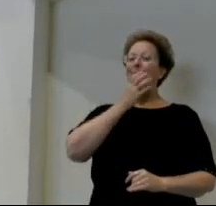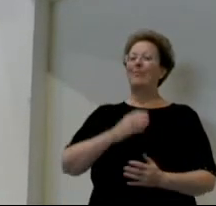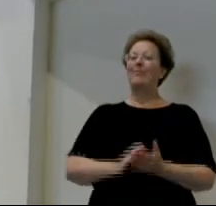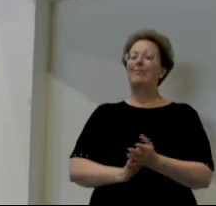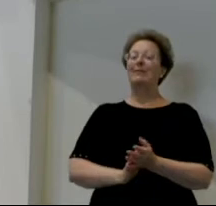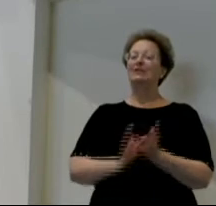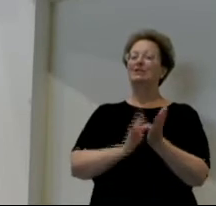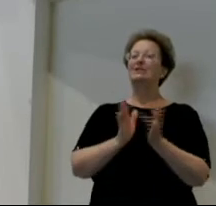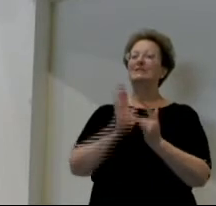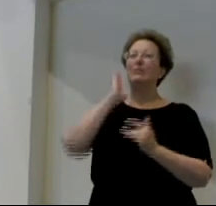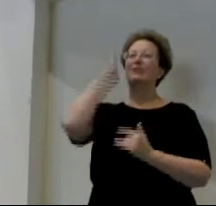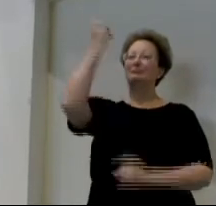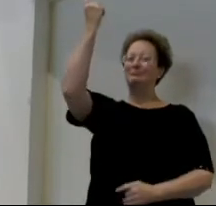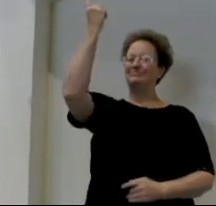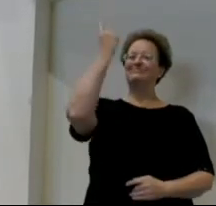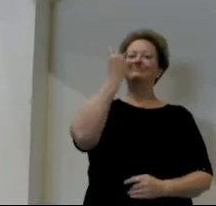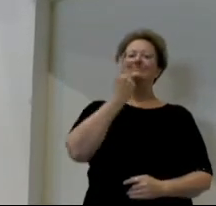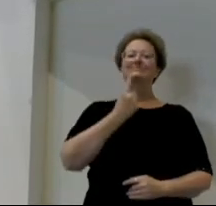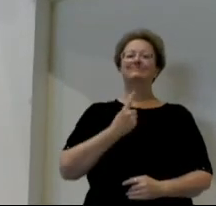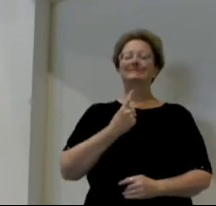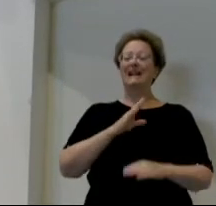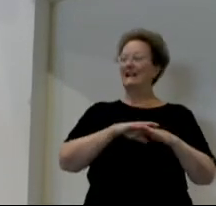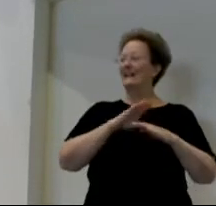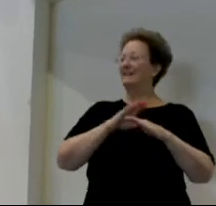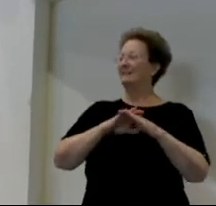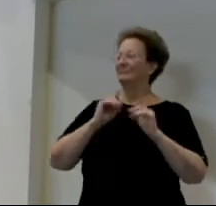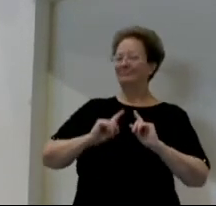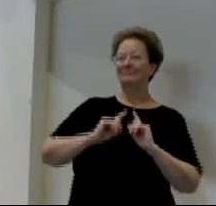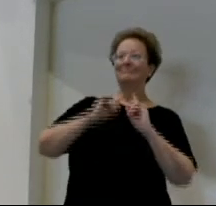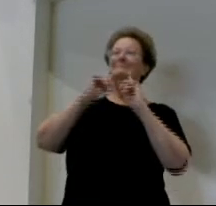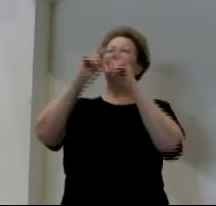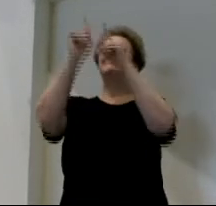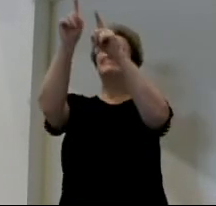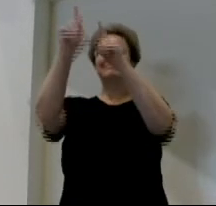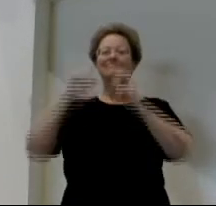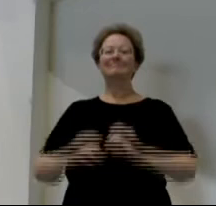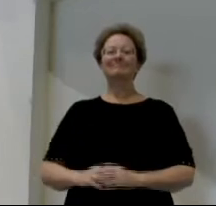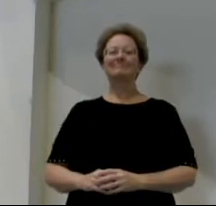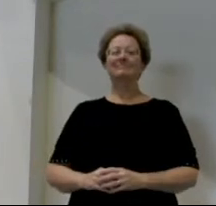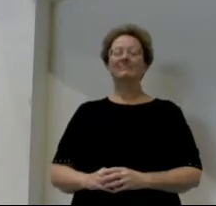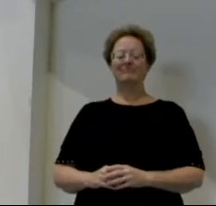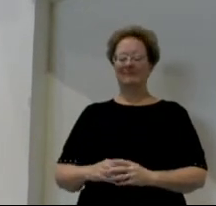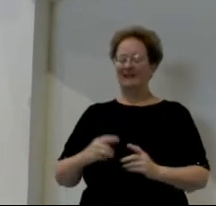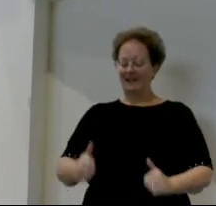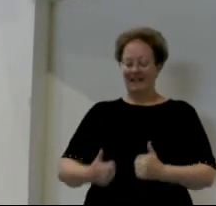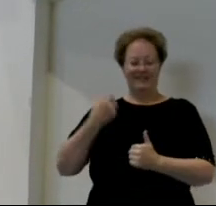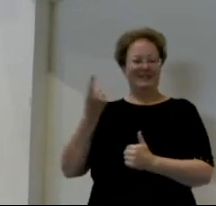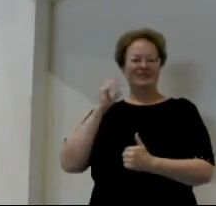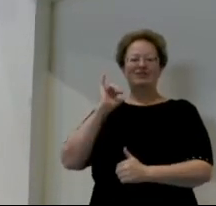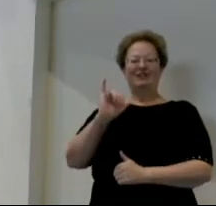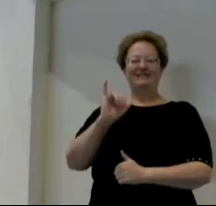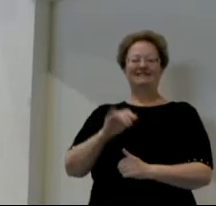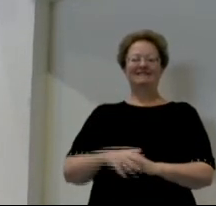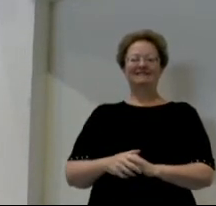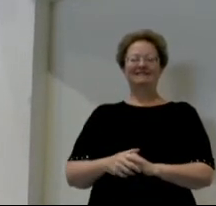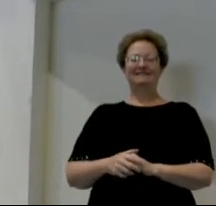Jesus will come back and he will call us to himself. To live eternally,